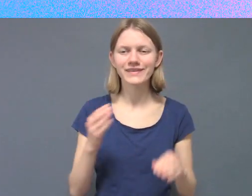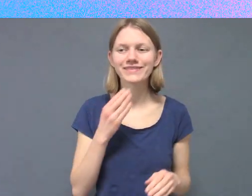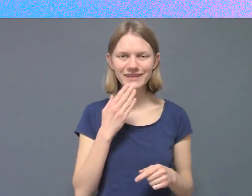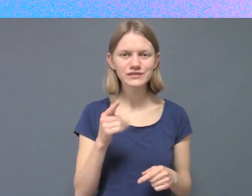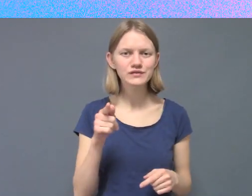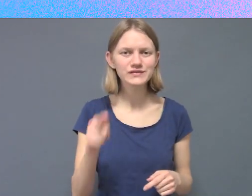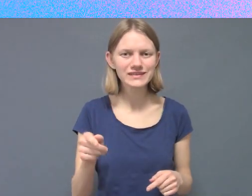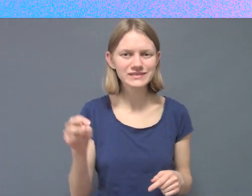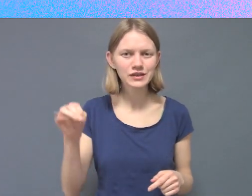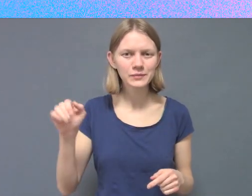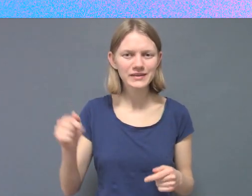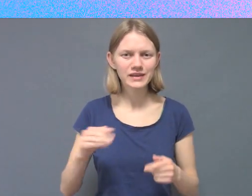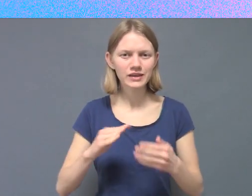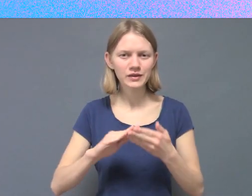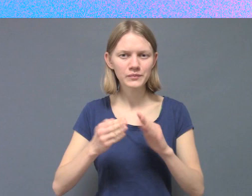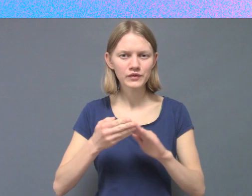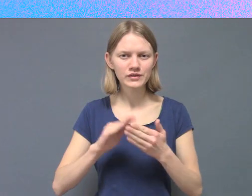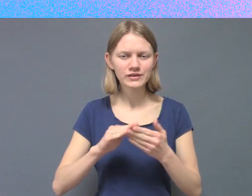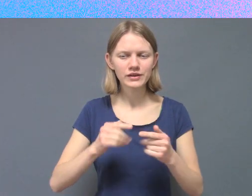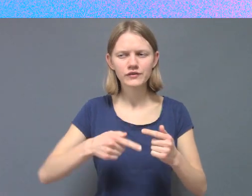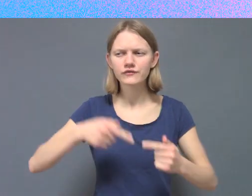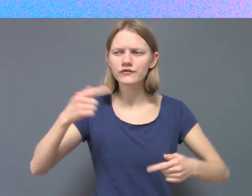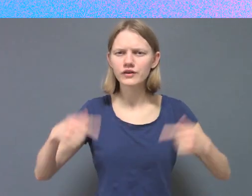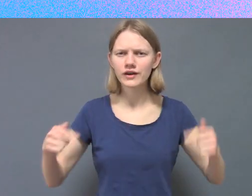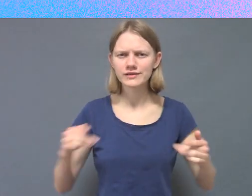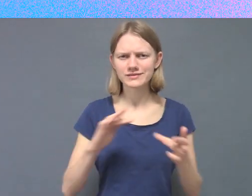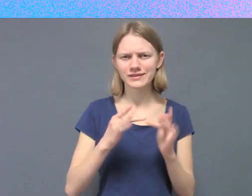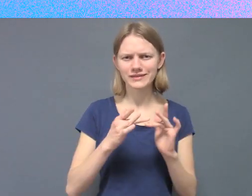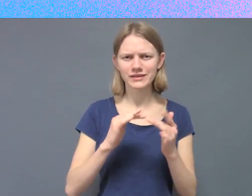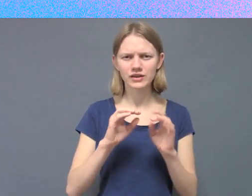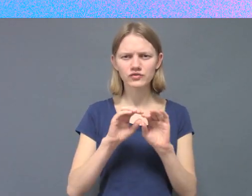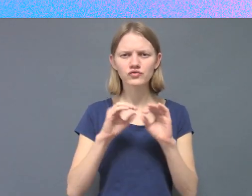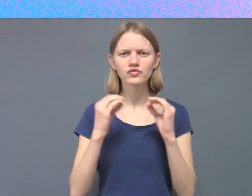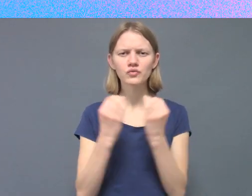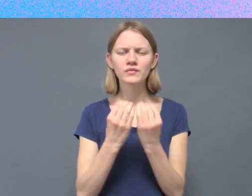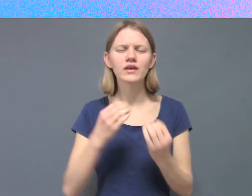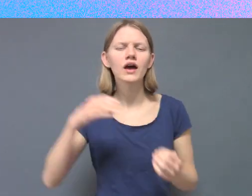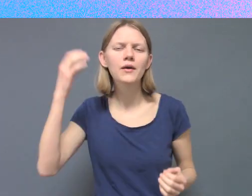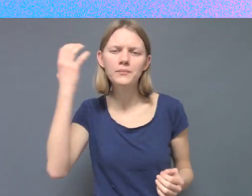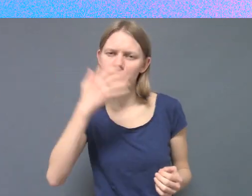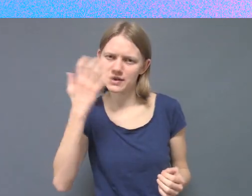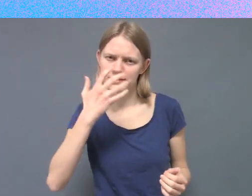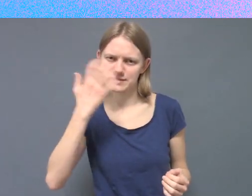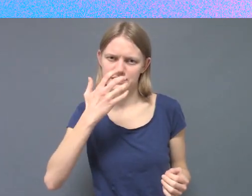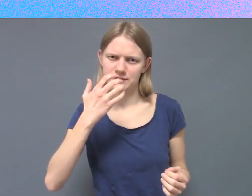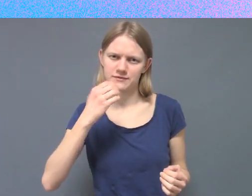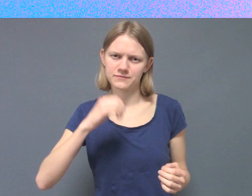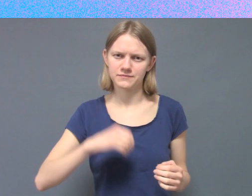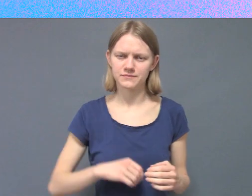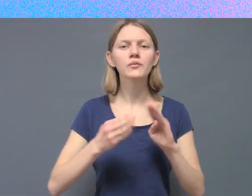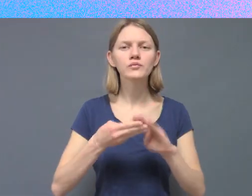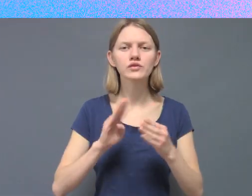Mina and its community places special attention to its 4 main values: curiosity, openness,